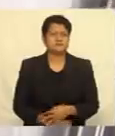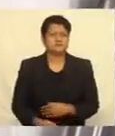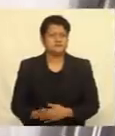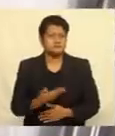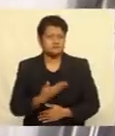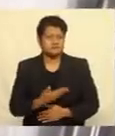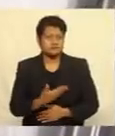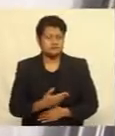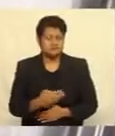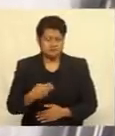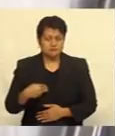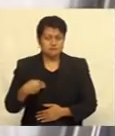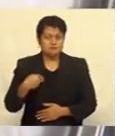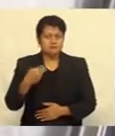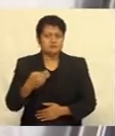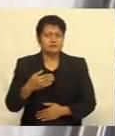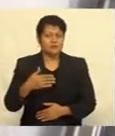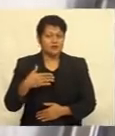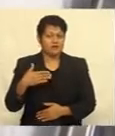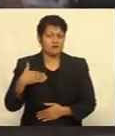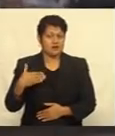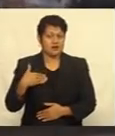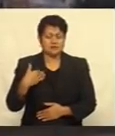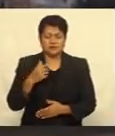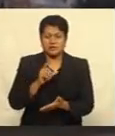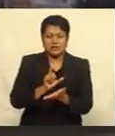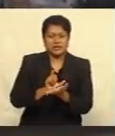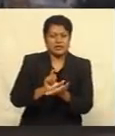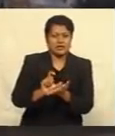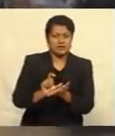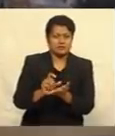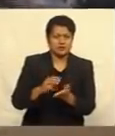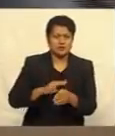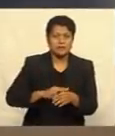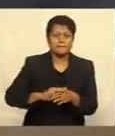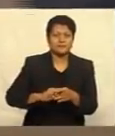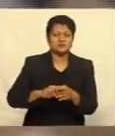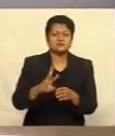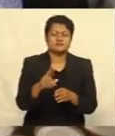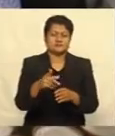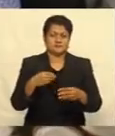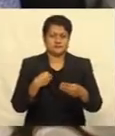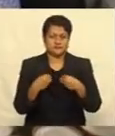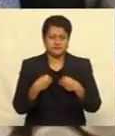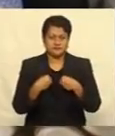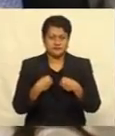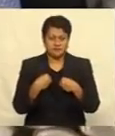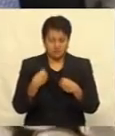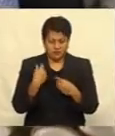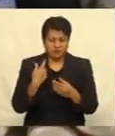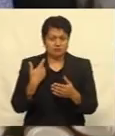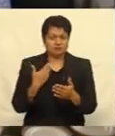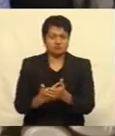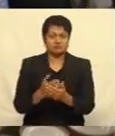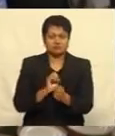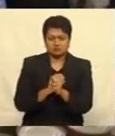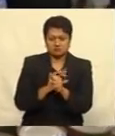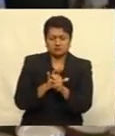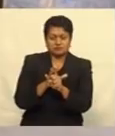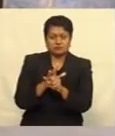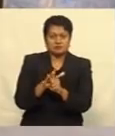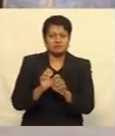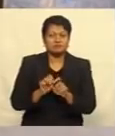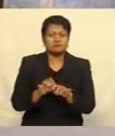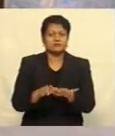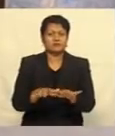The Ministry of Health is very clear with their message for businesses during this recent COVID outbreak. Adhere to the